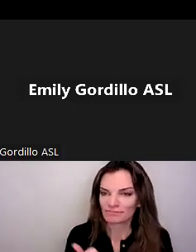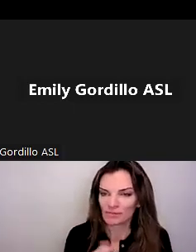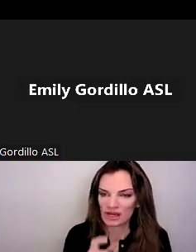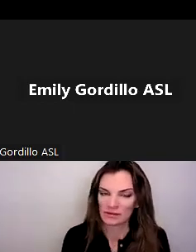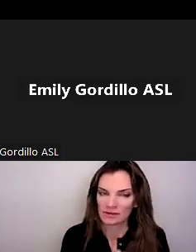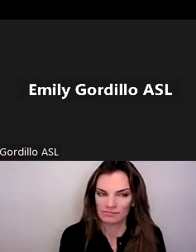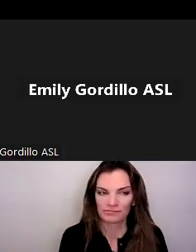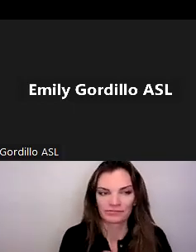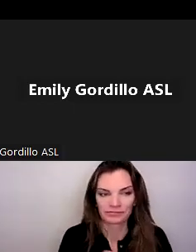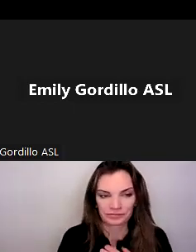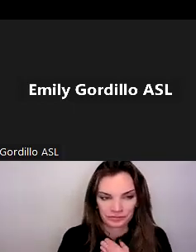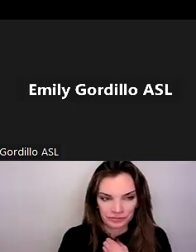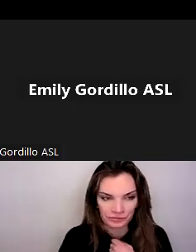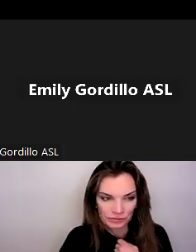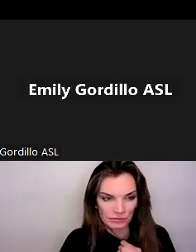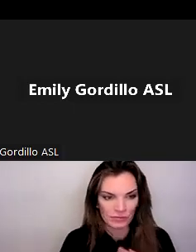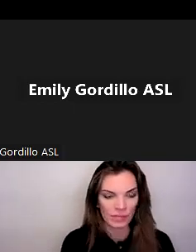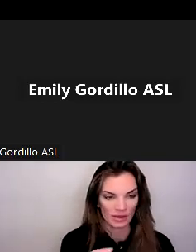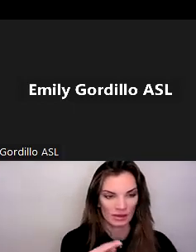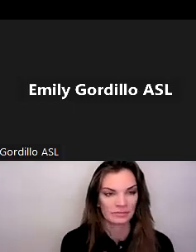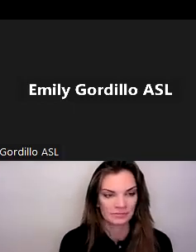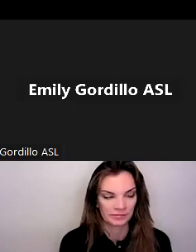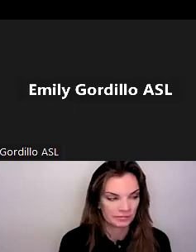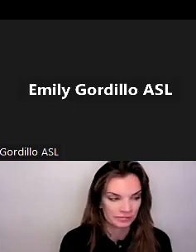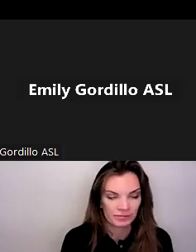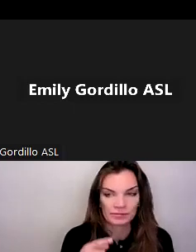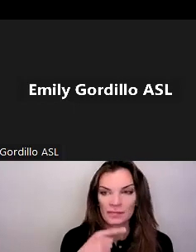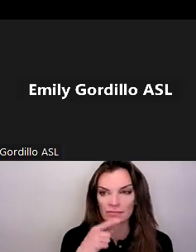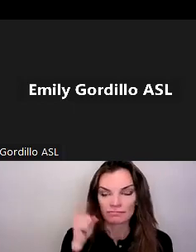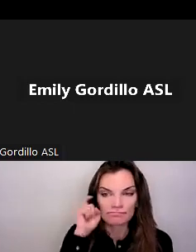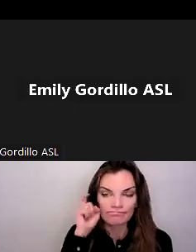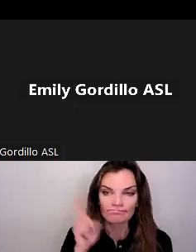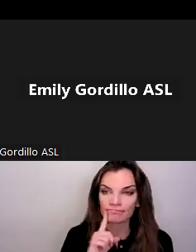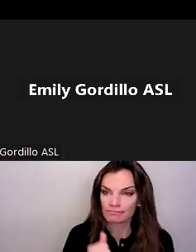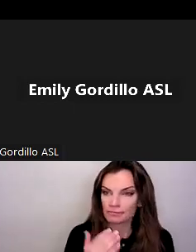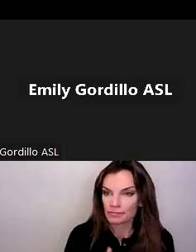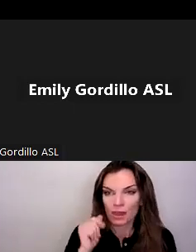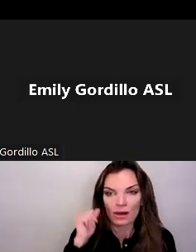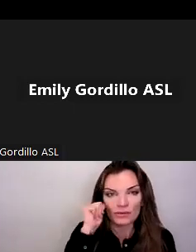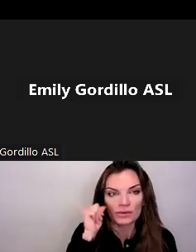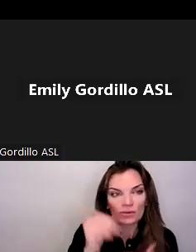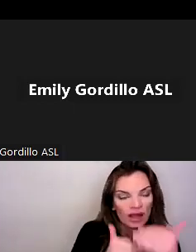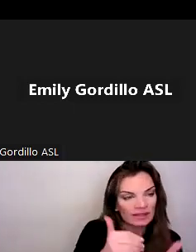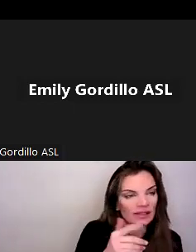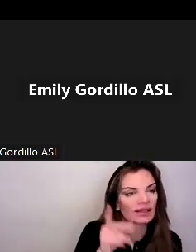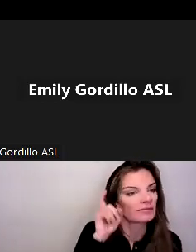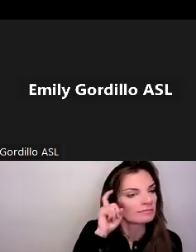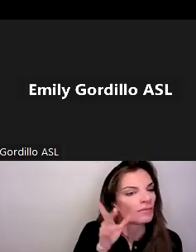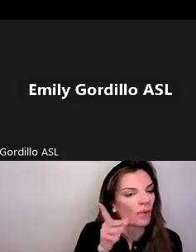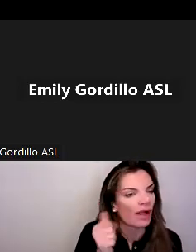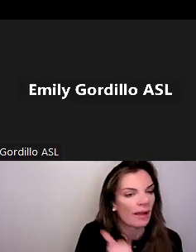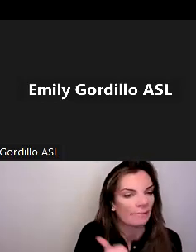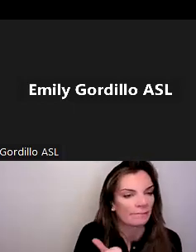provide. Sometimes hearing aids are, for folks that have auditory processing disorder, they can sometimes be more beneficial to have hearing aids